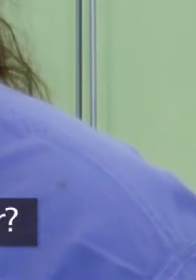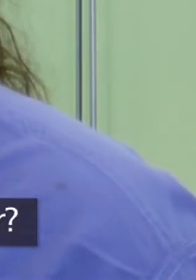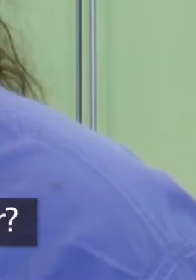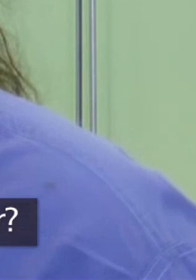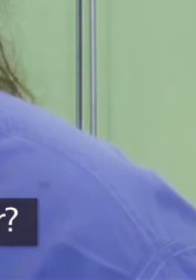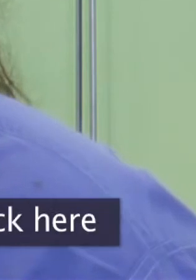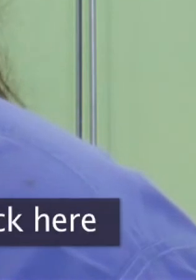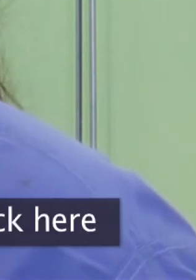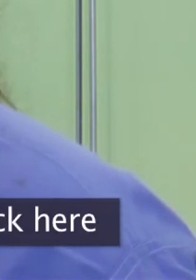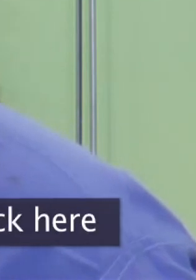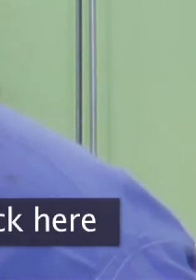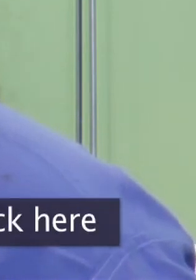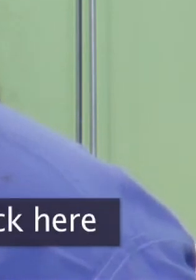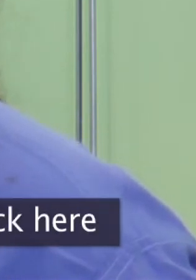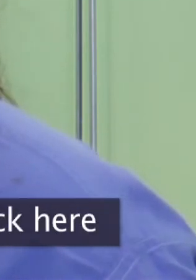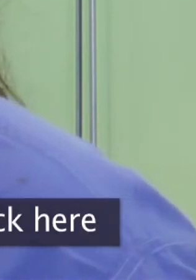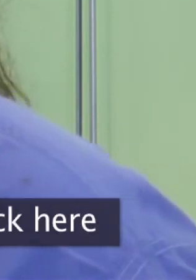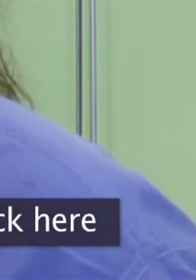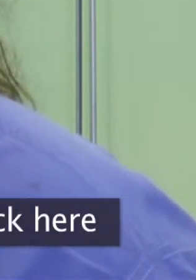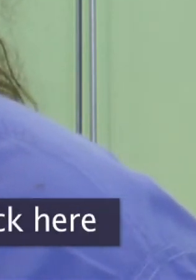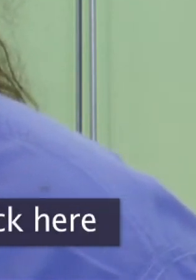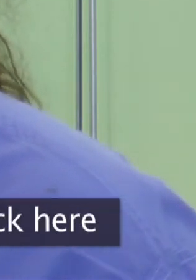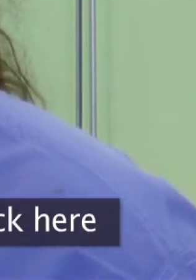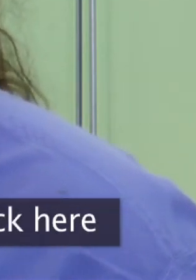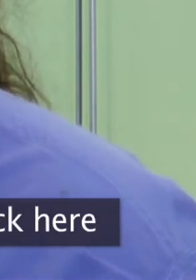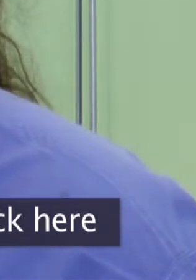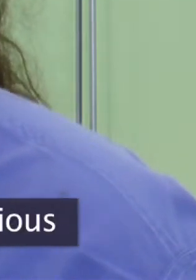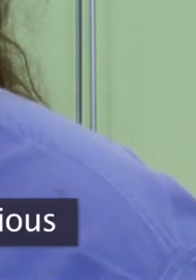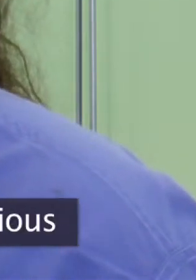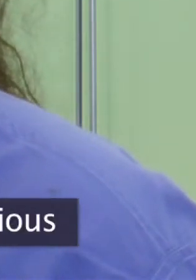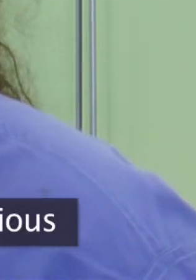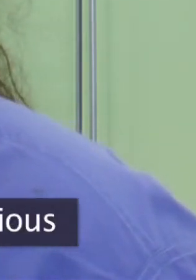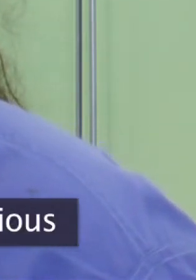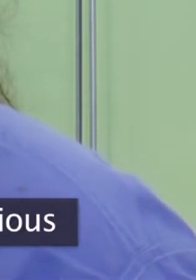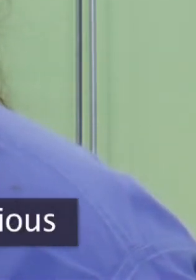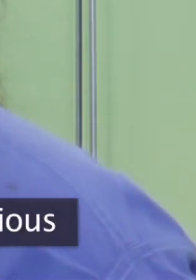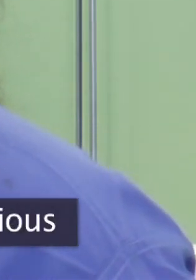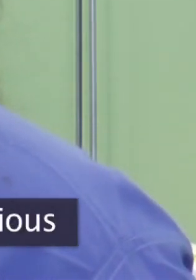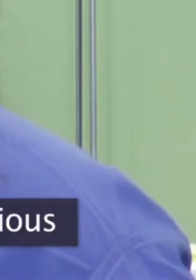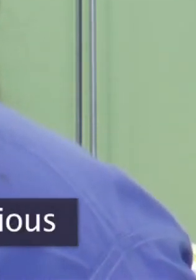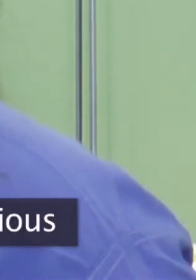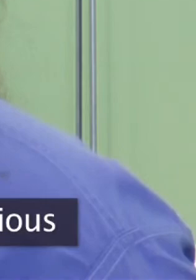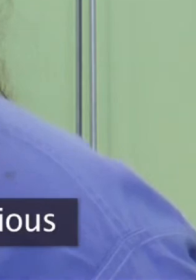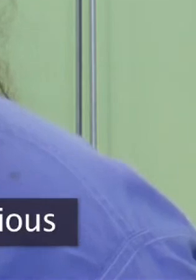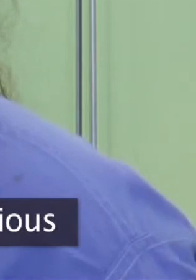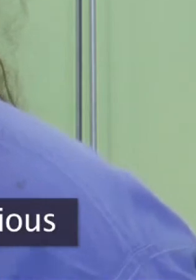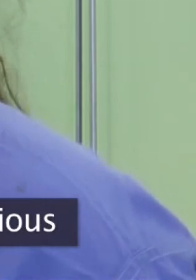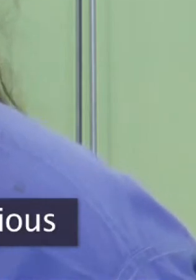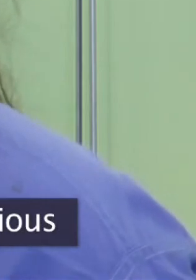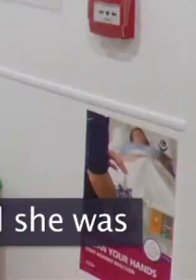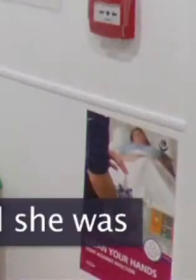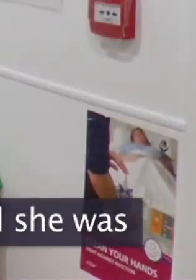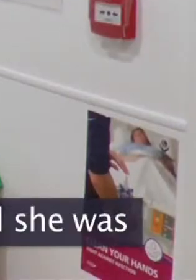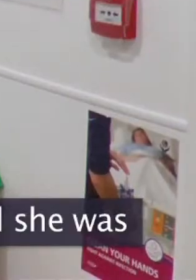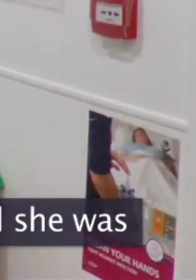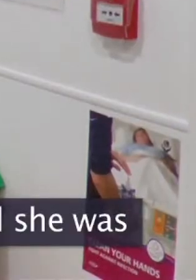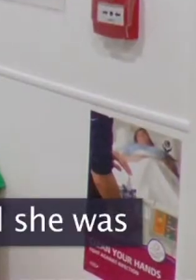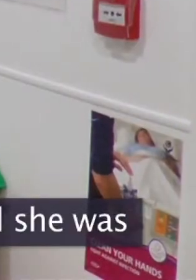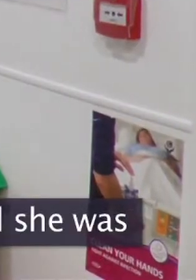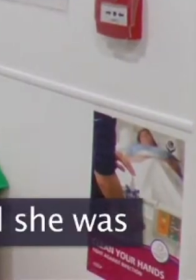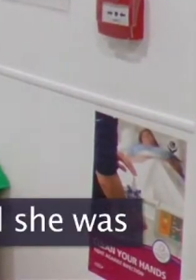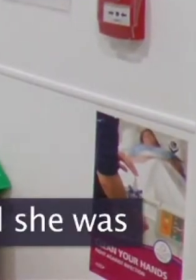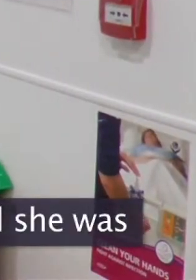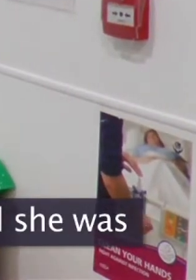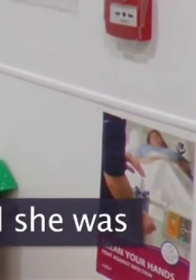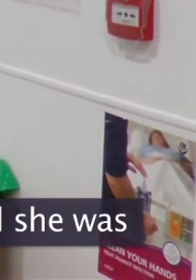and look after her. So I took her to theatre, looked after her, brought her back here to the birth centre. She was quite scared and anxious, understandably,